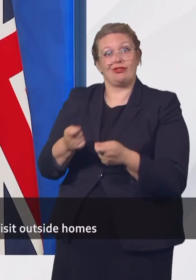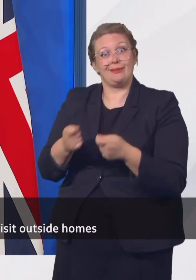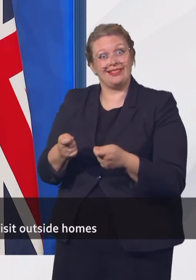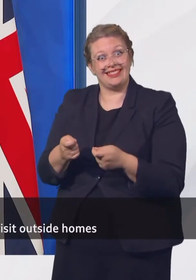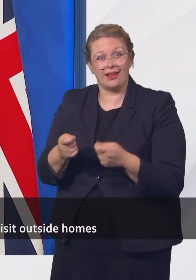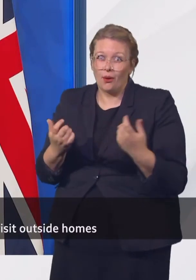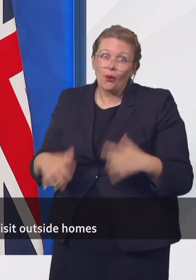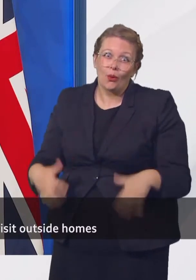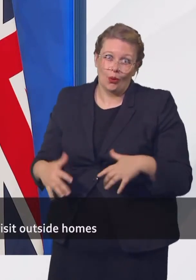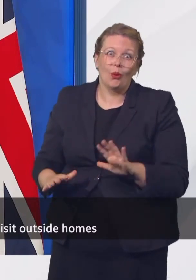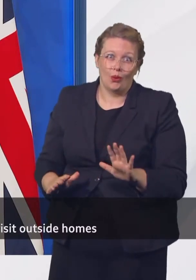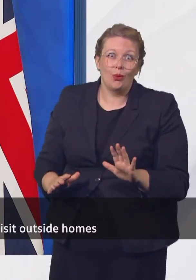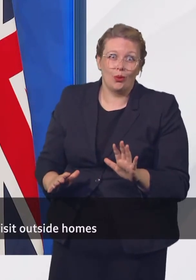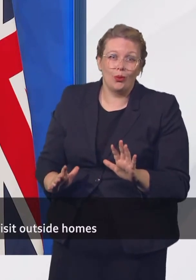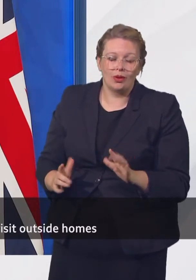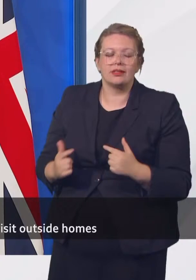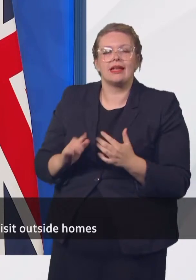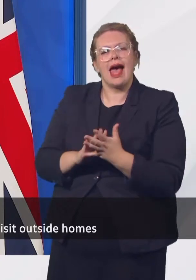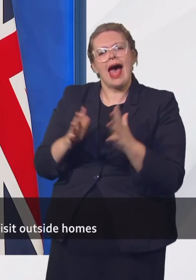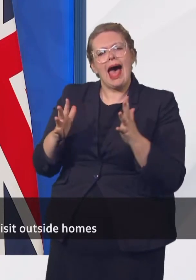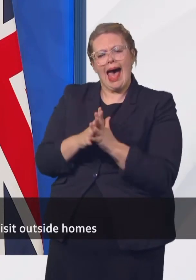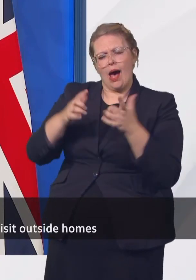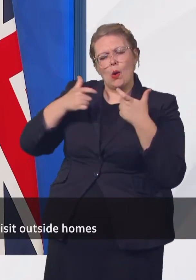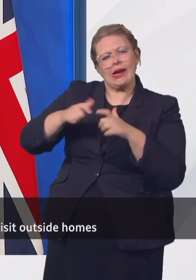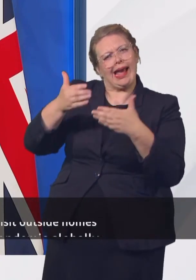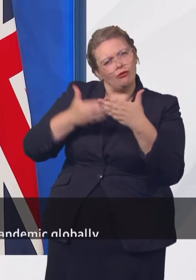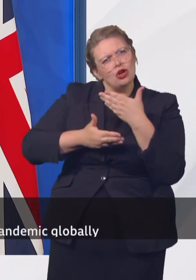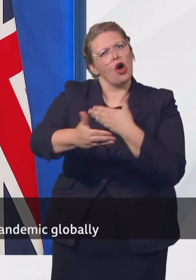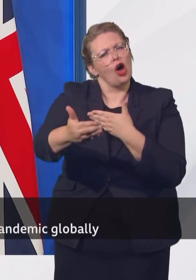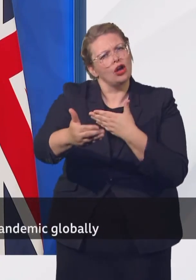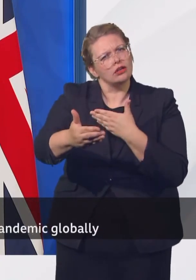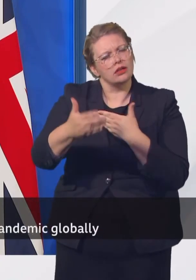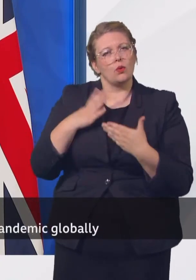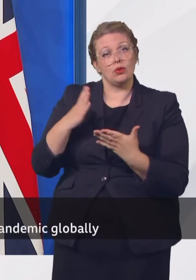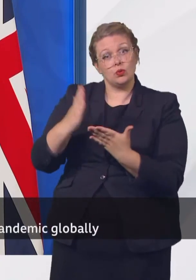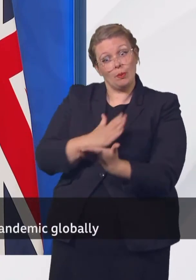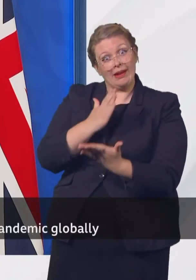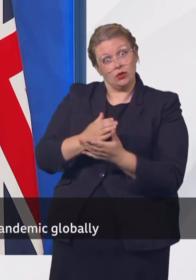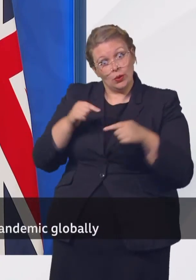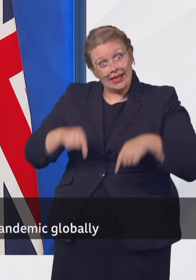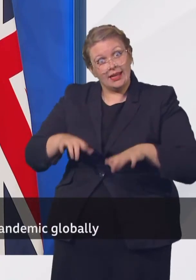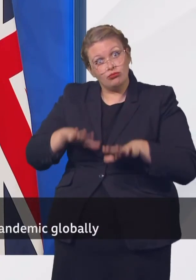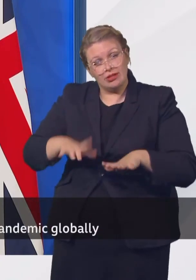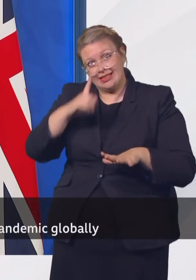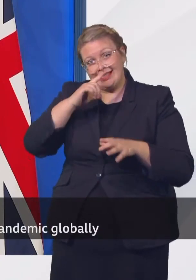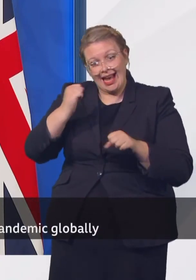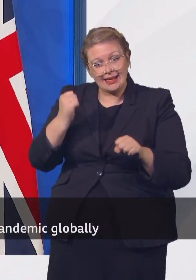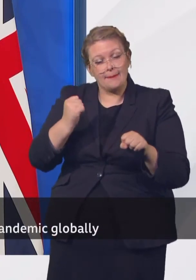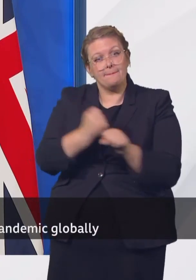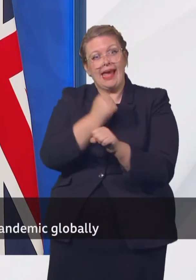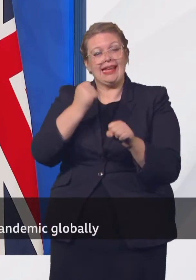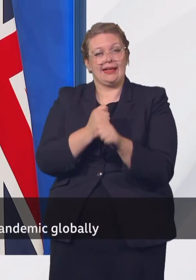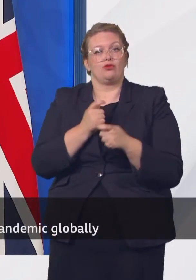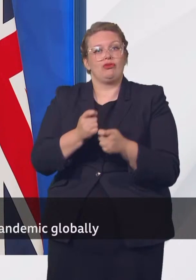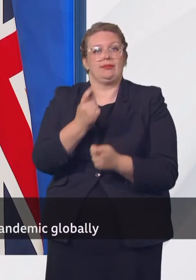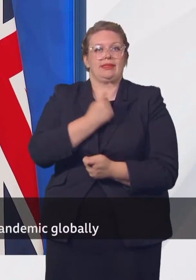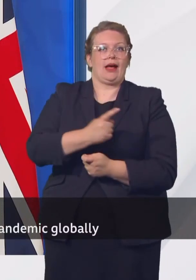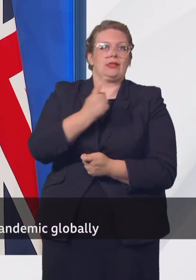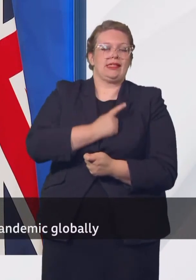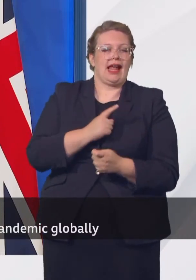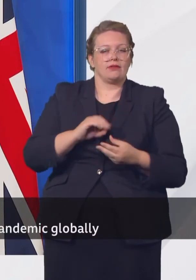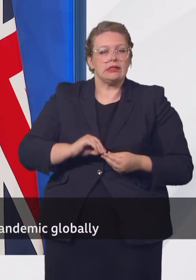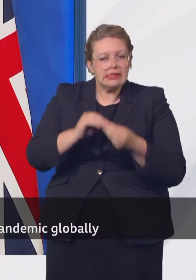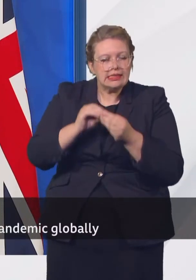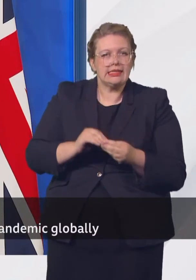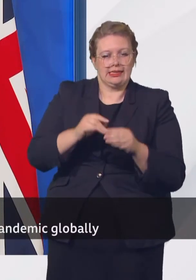UK, not just the research, the innovation, the development that you mentioned, but also the manufacturing of these products. We want